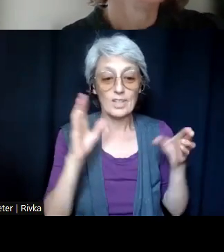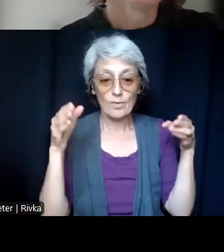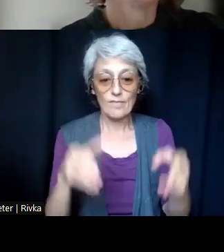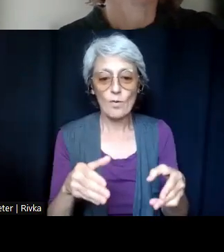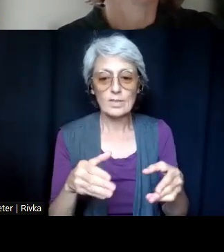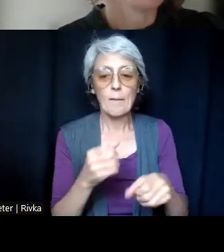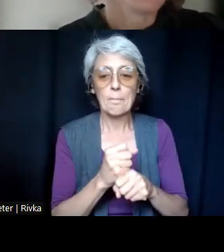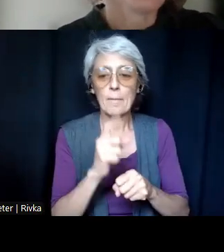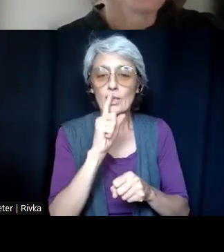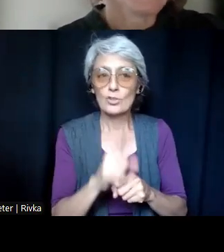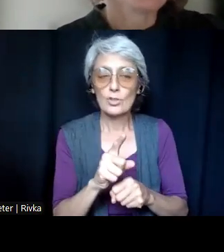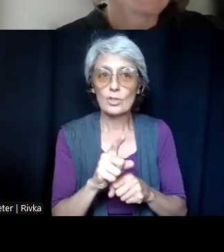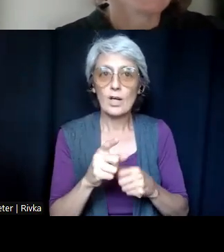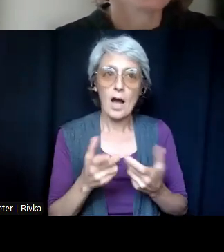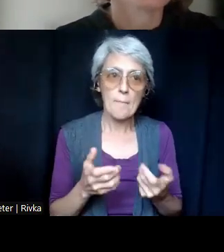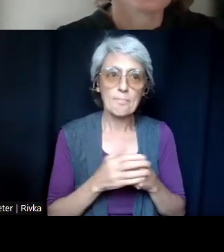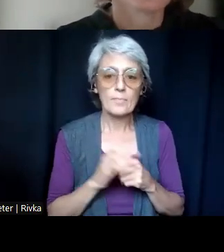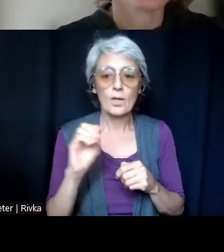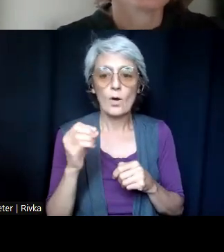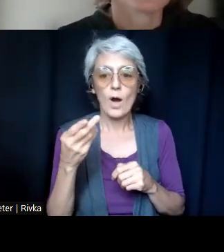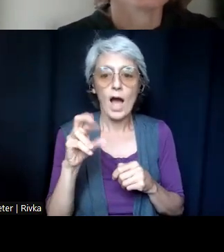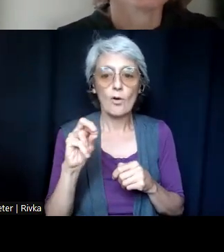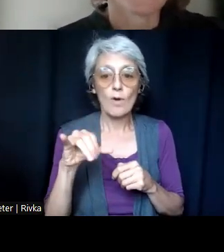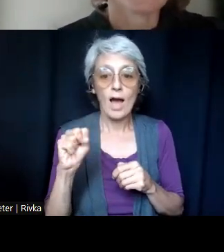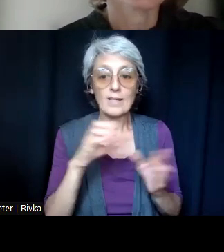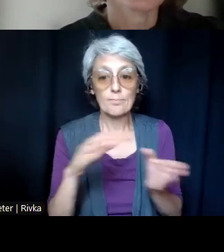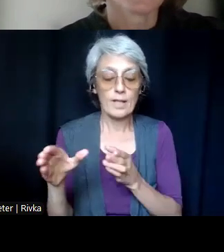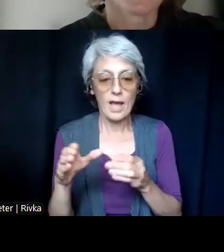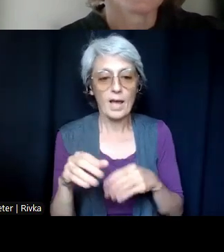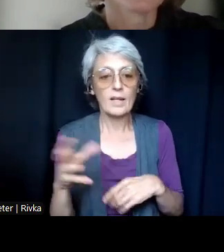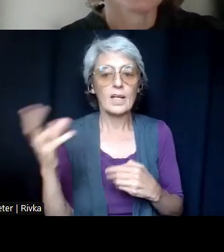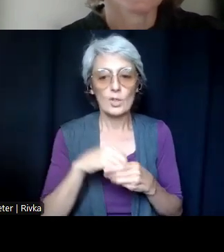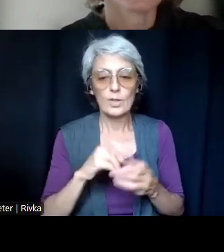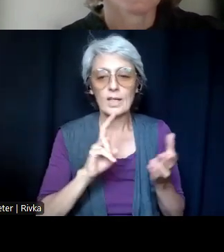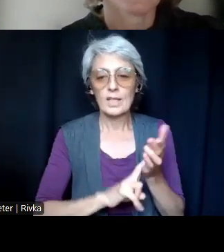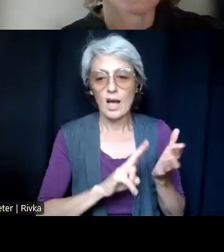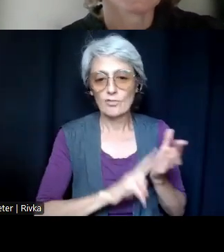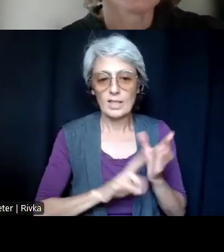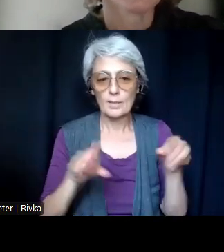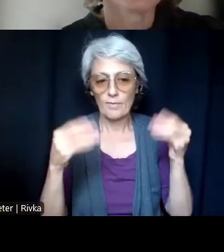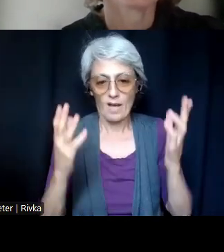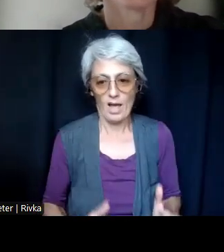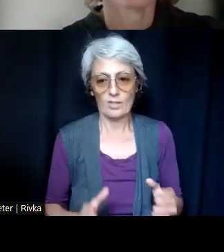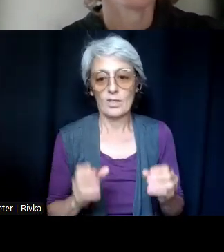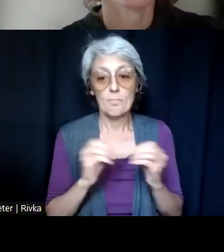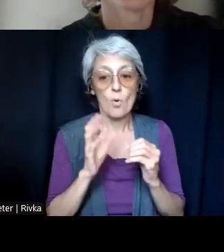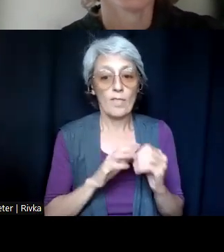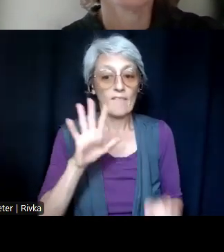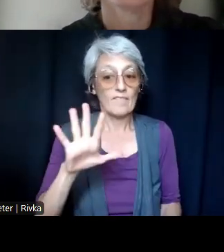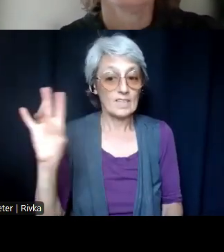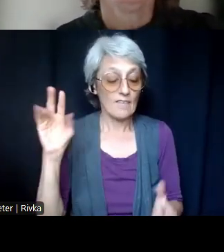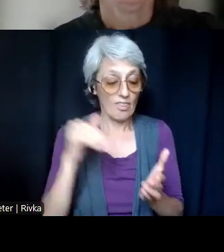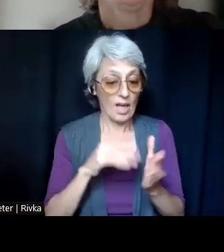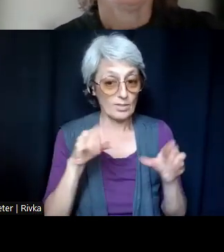had, the Ohio RISE plan had recruited and contracted providers. So had over 57,000 providers in that first